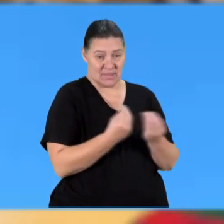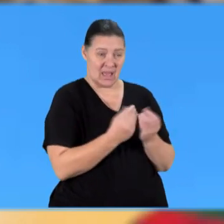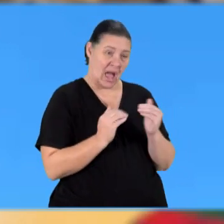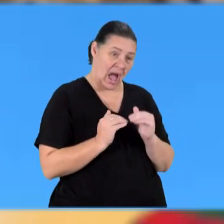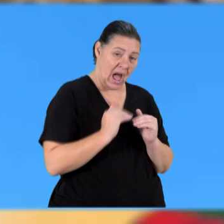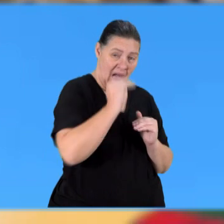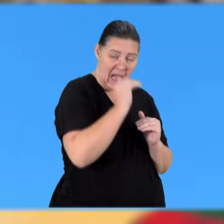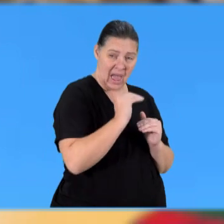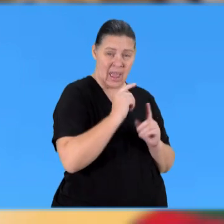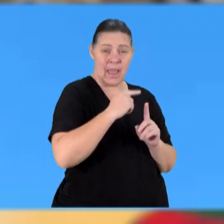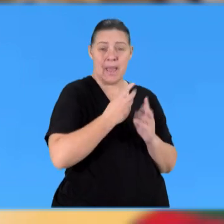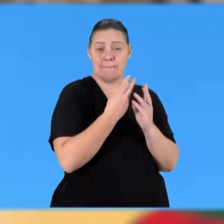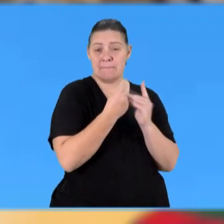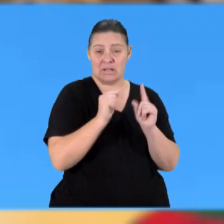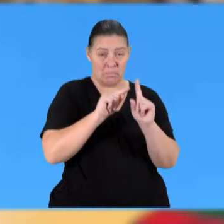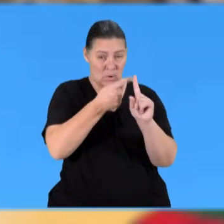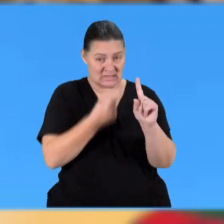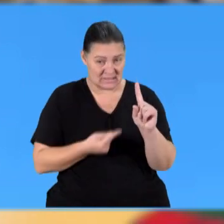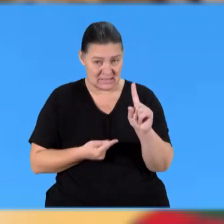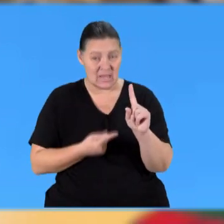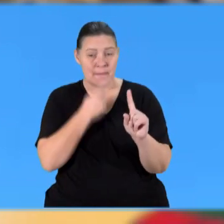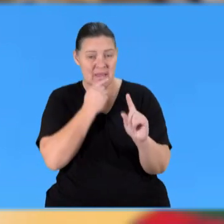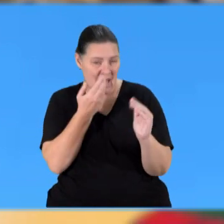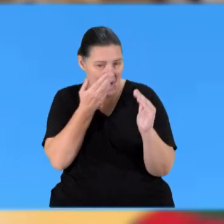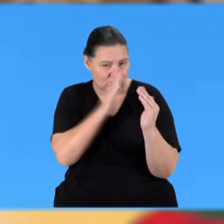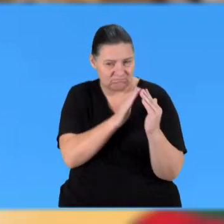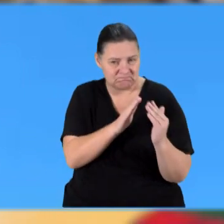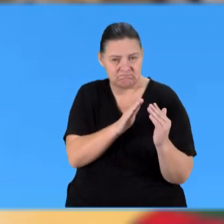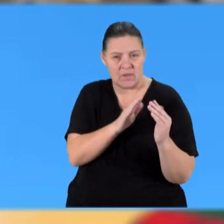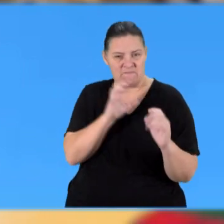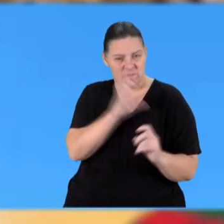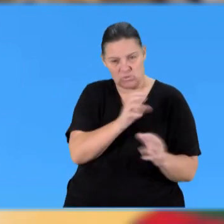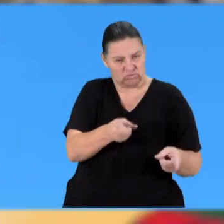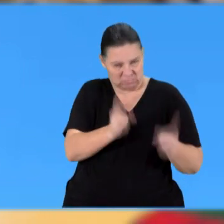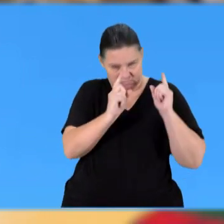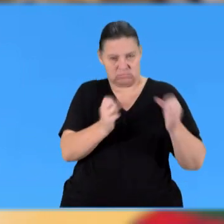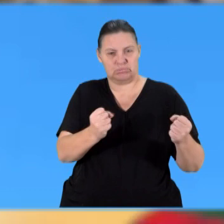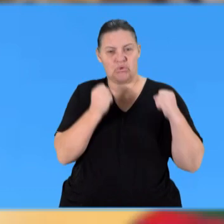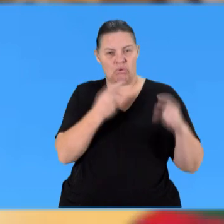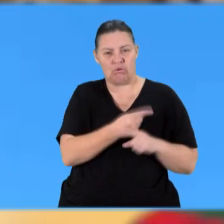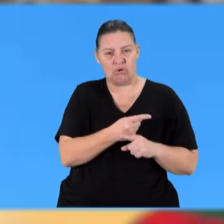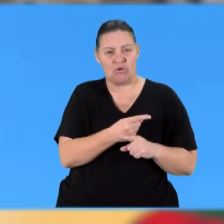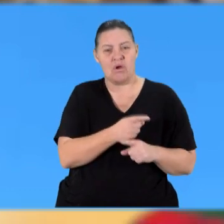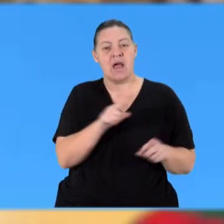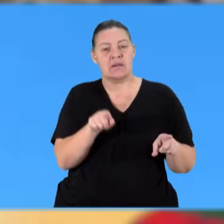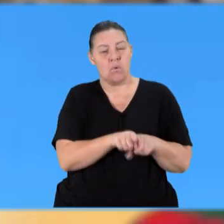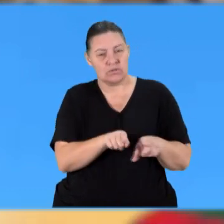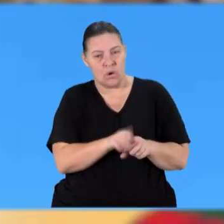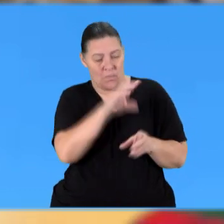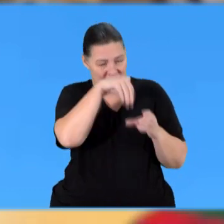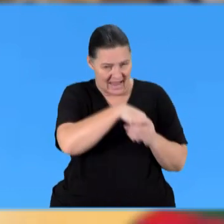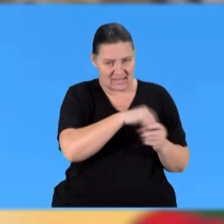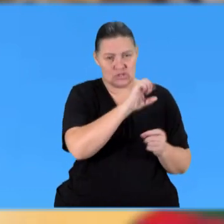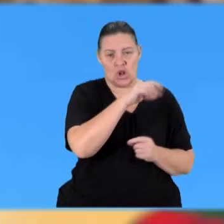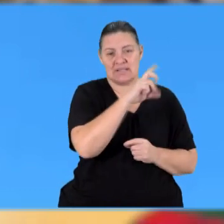a substance has a higher melting point, it means the attraction forces are very strong. And we know that the attraction forces